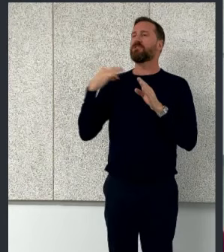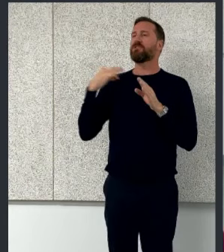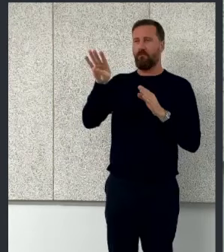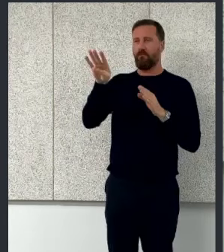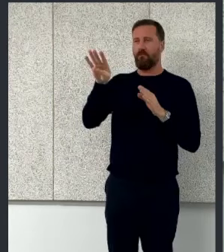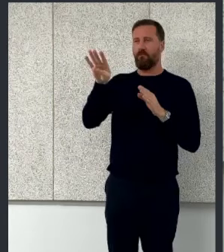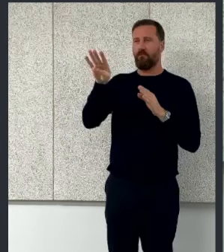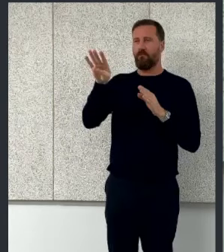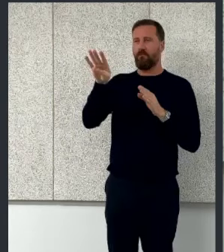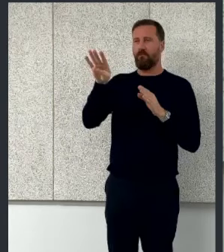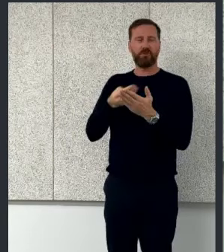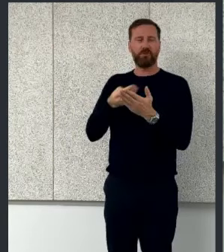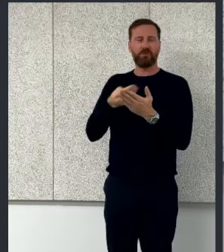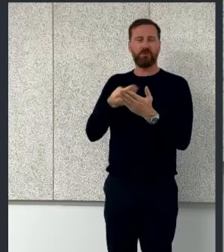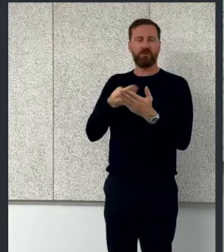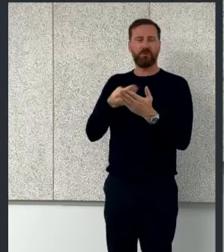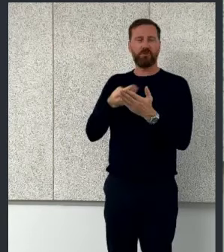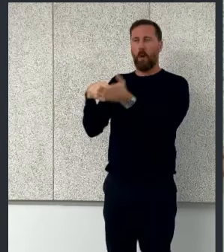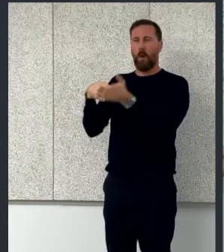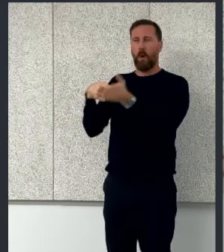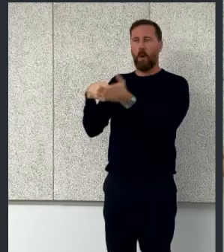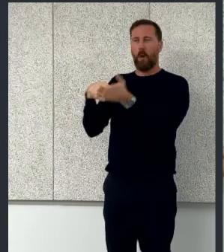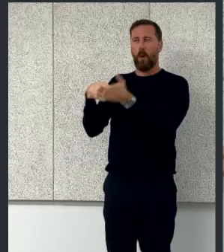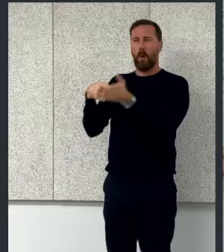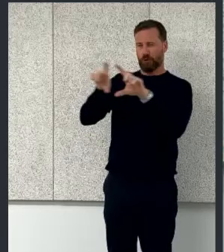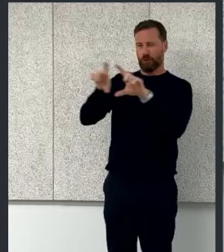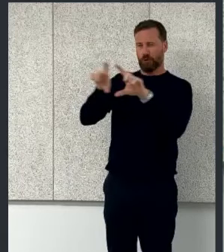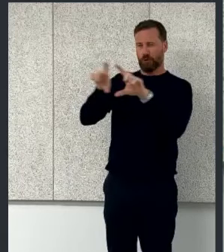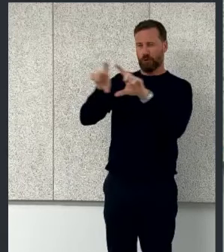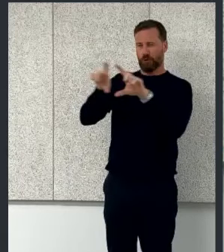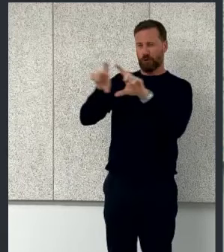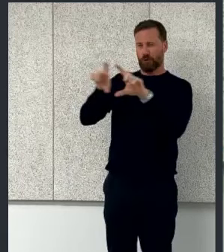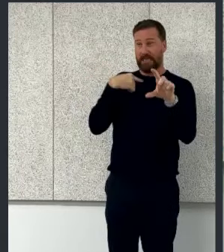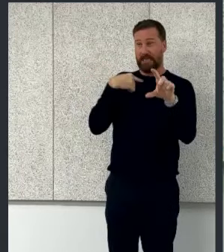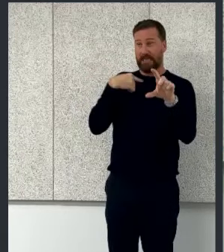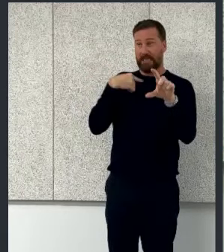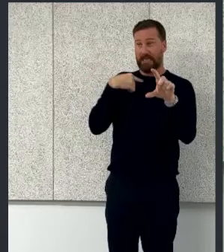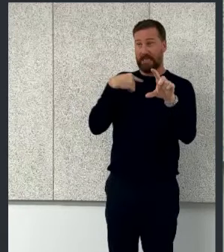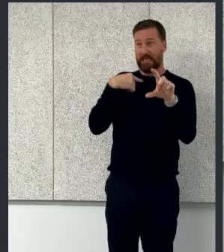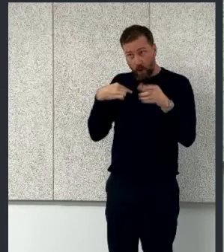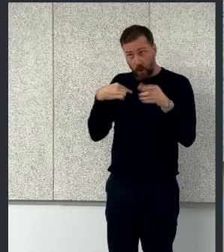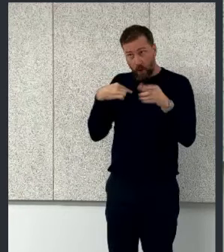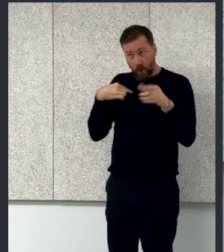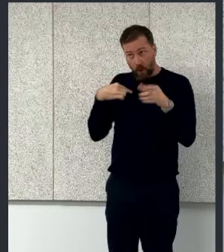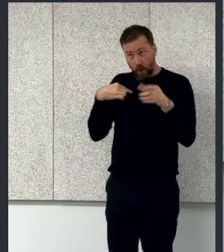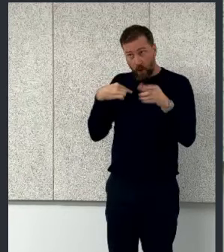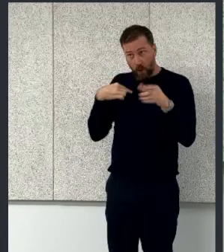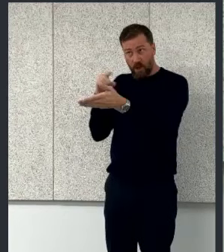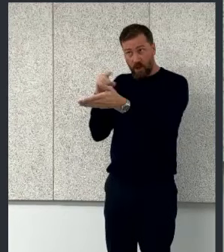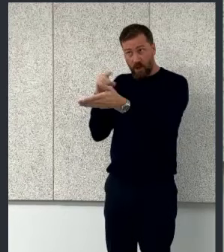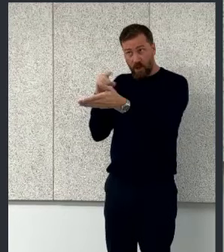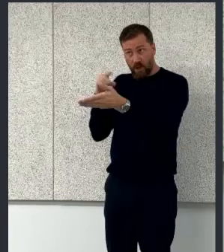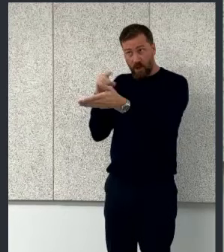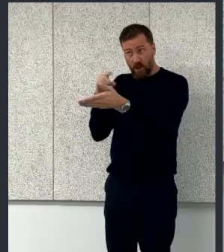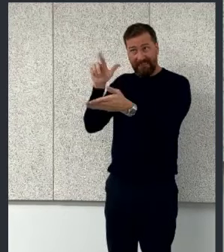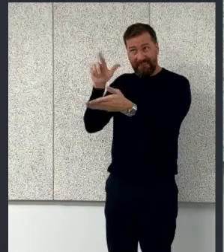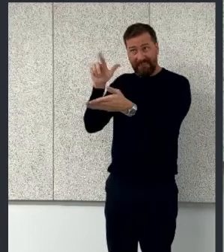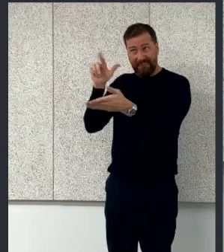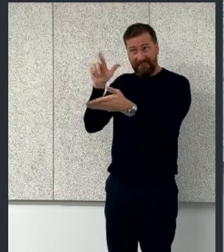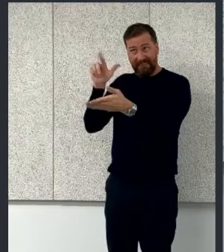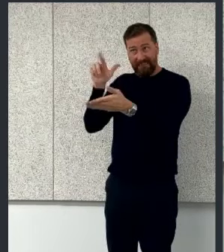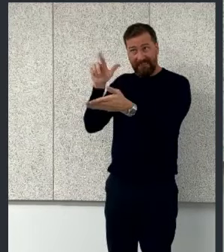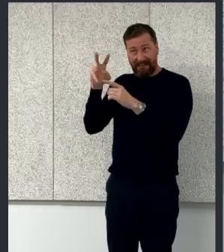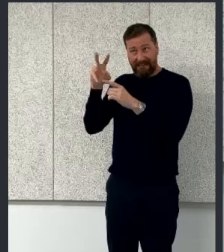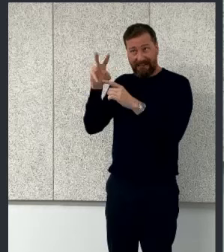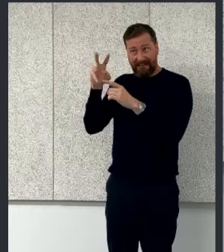we just put a little note that said, if you want to submit the template you used for your DCLA grant for your budget, please just send